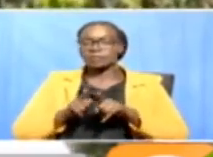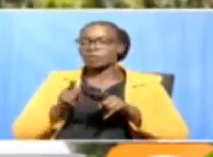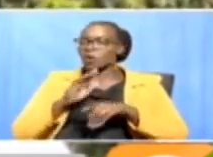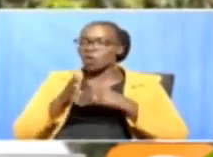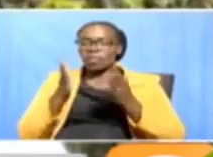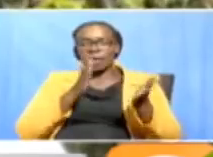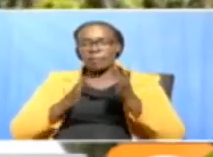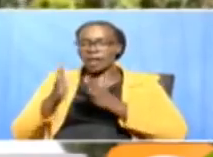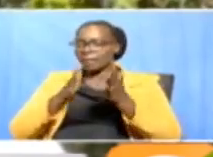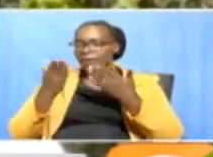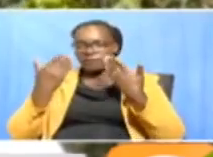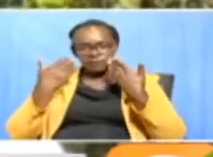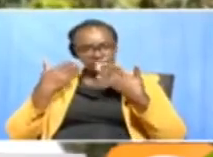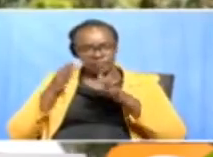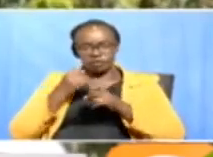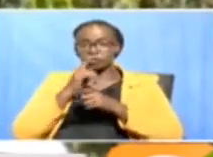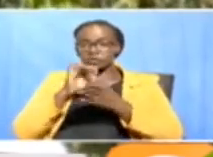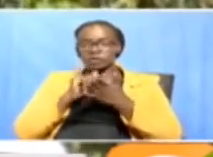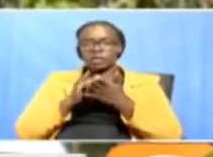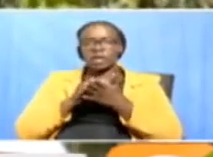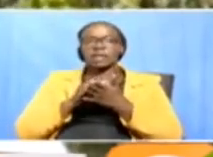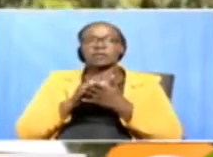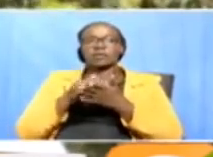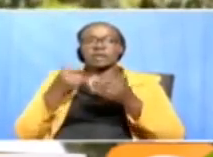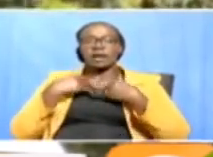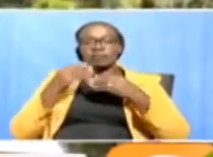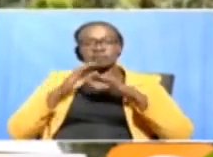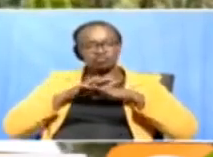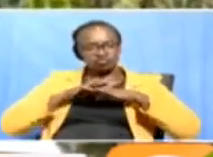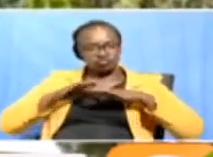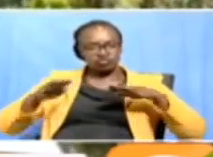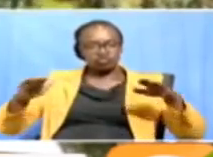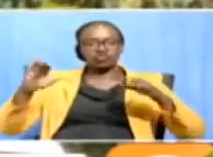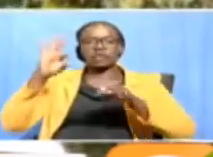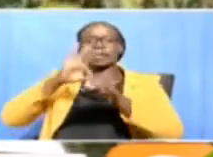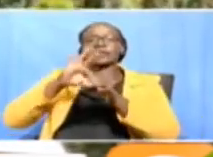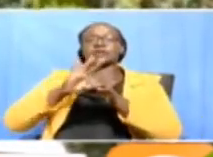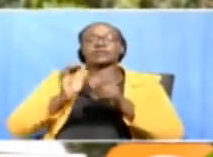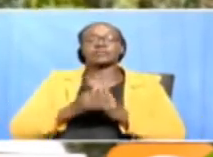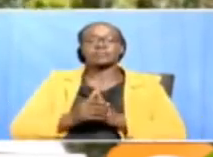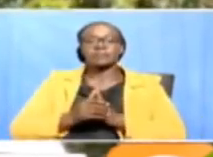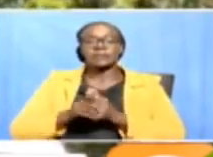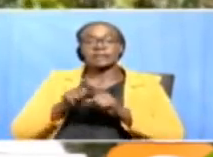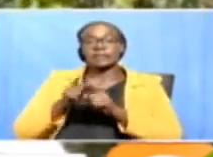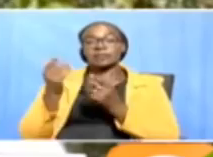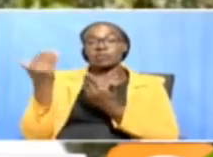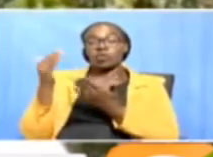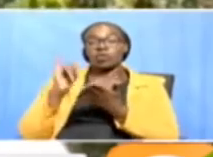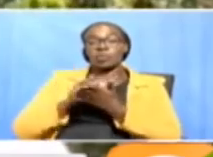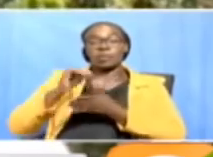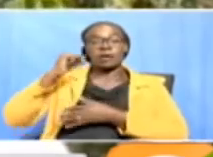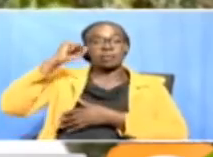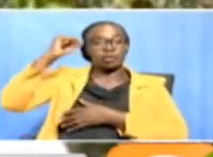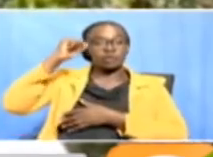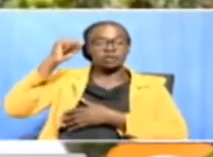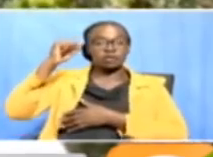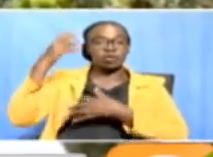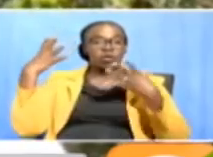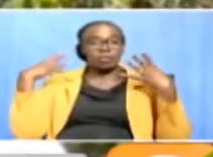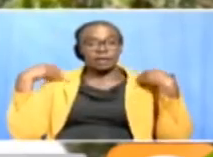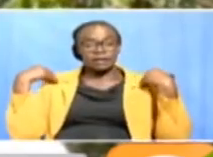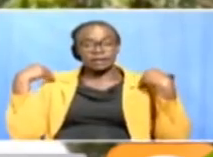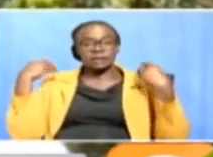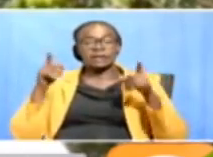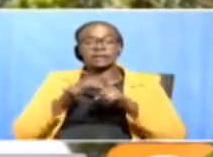is necessary to ensure that we have a seamless election. And we hope that political parties,